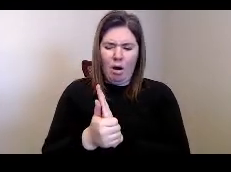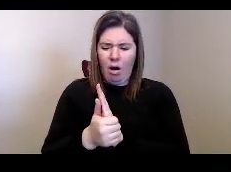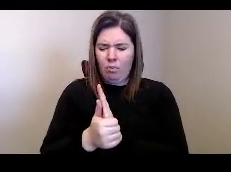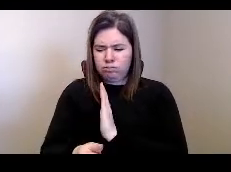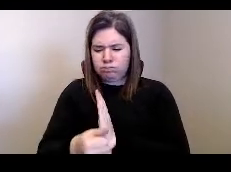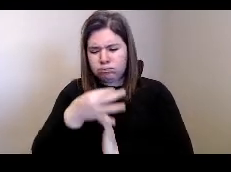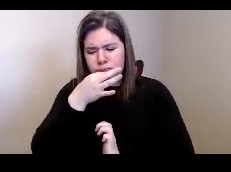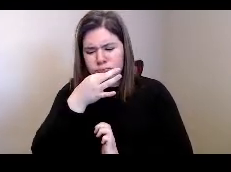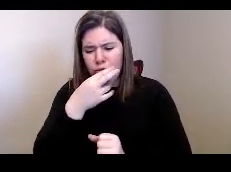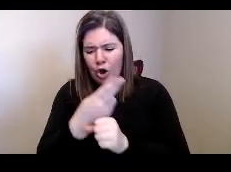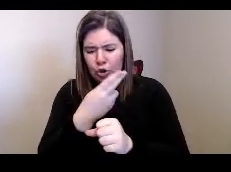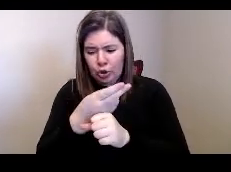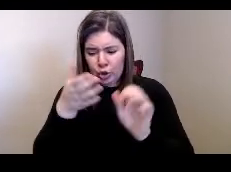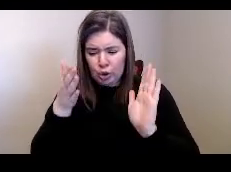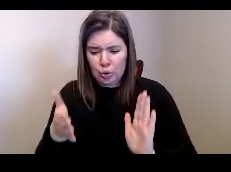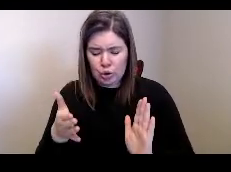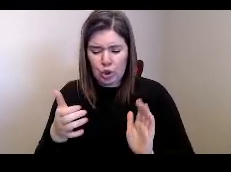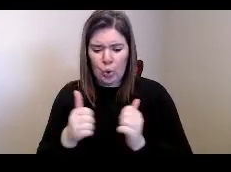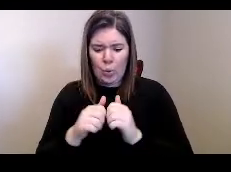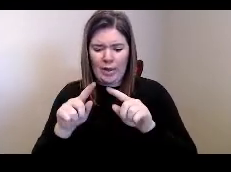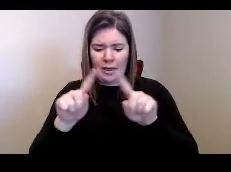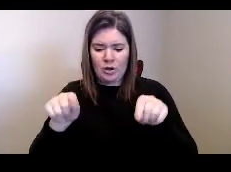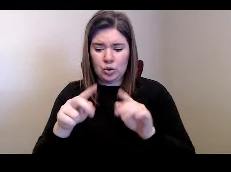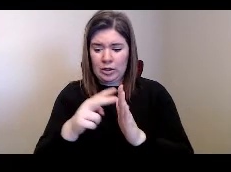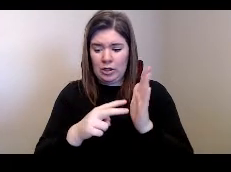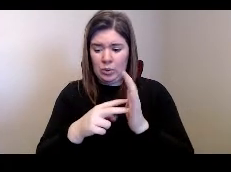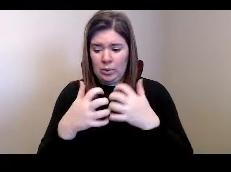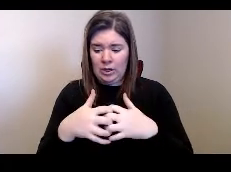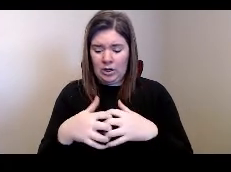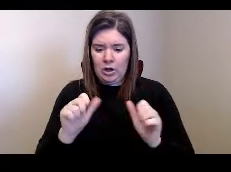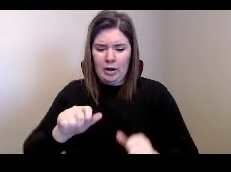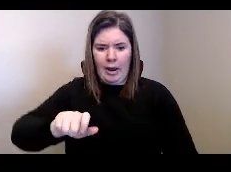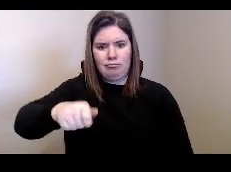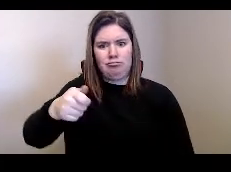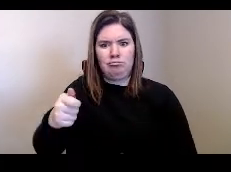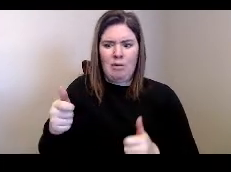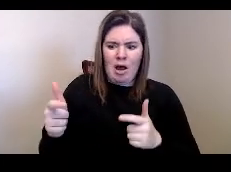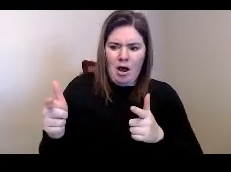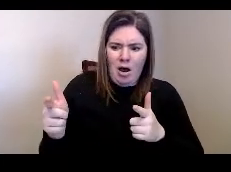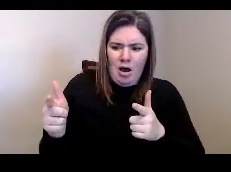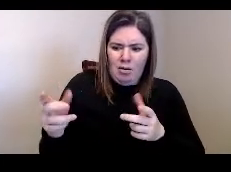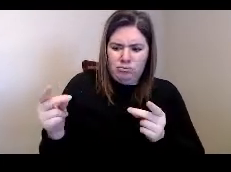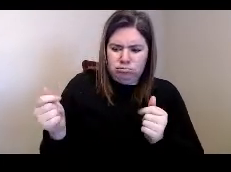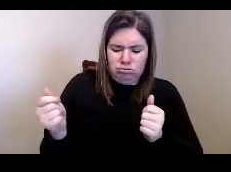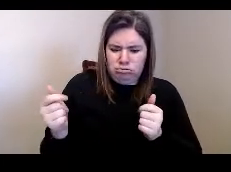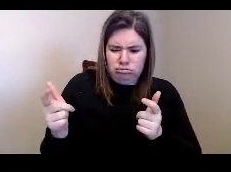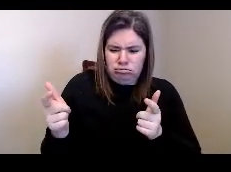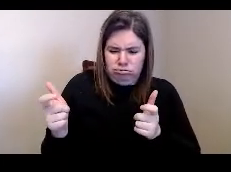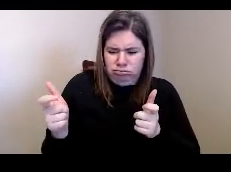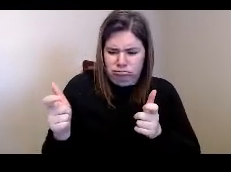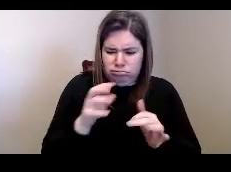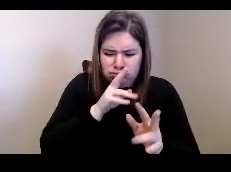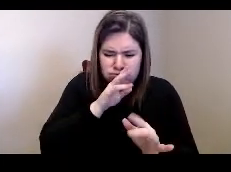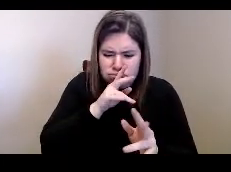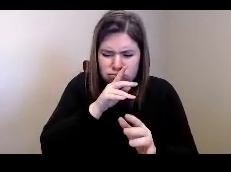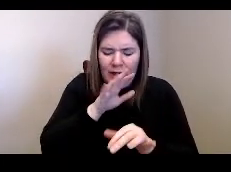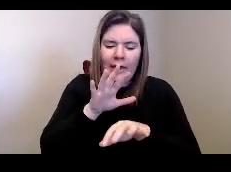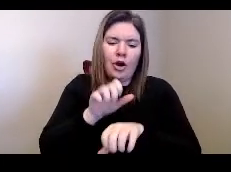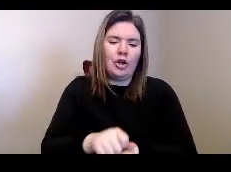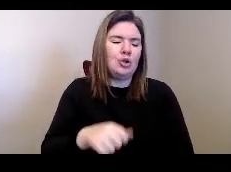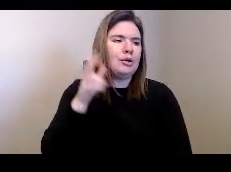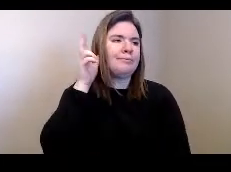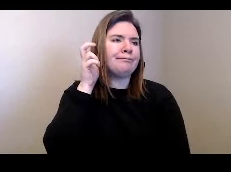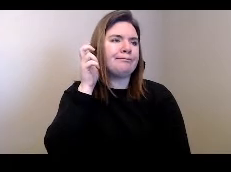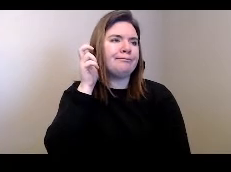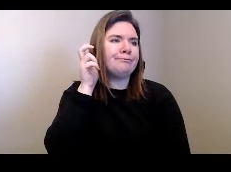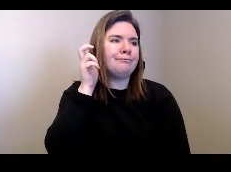user what may like to have the speed turned up really fast because they're used to hearing that and can